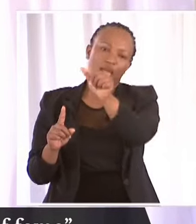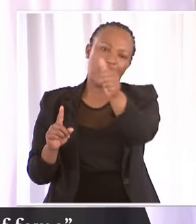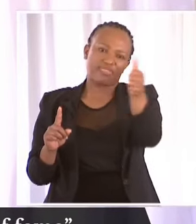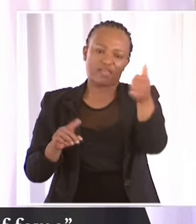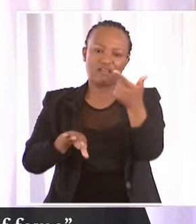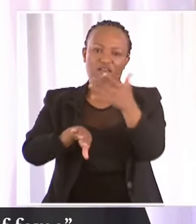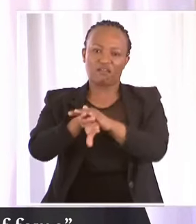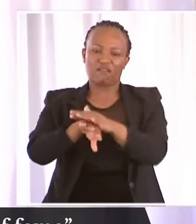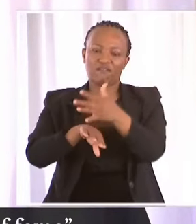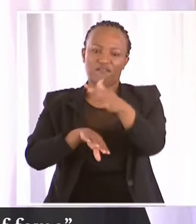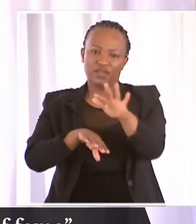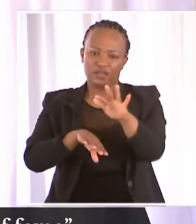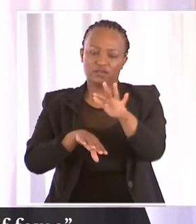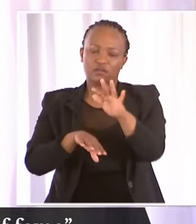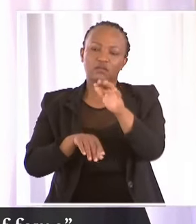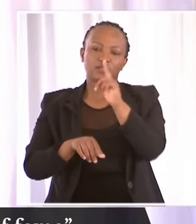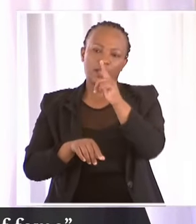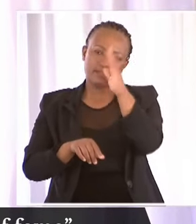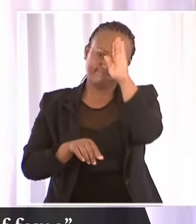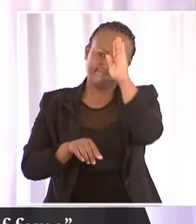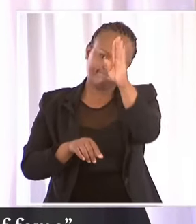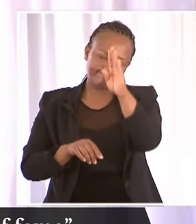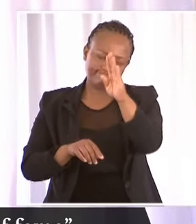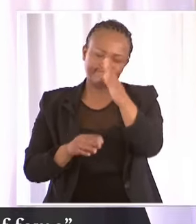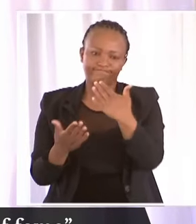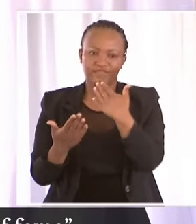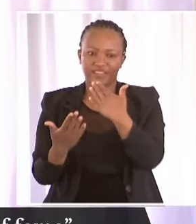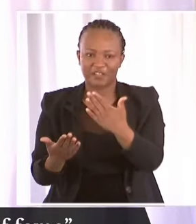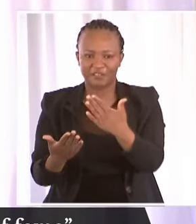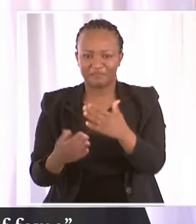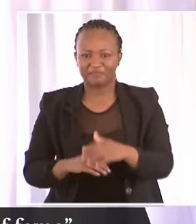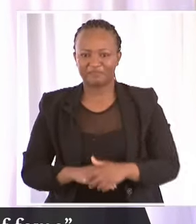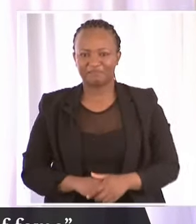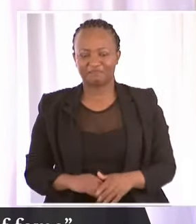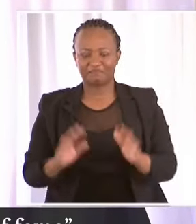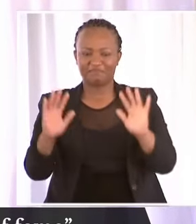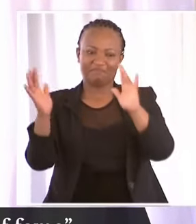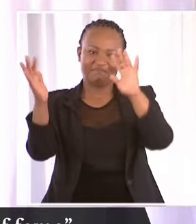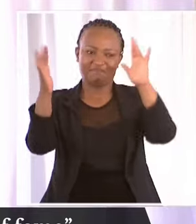who have also left us. Thank you very much.